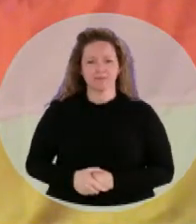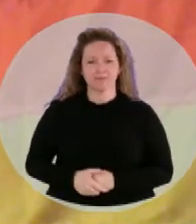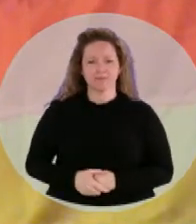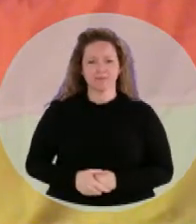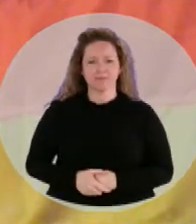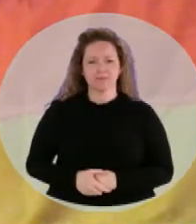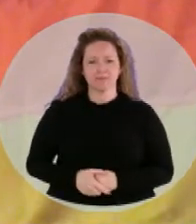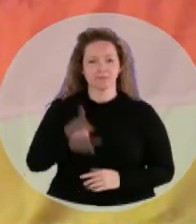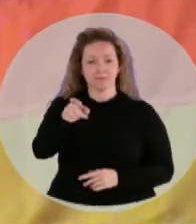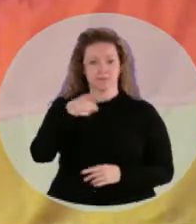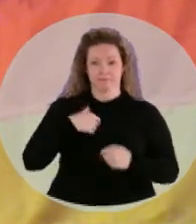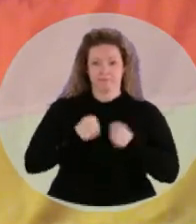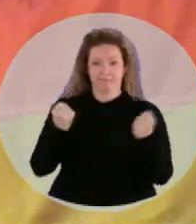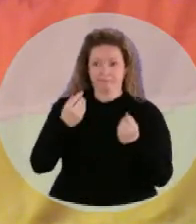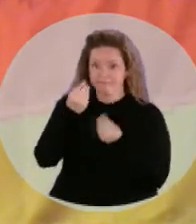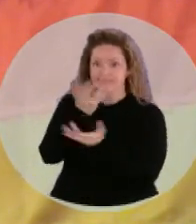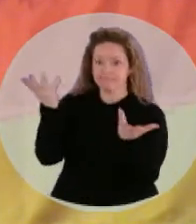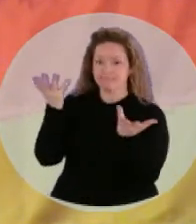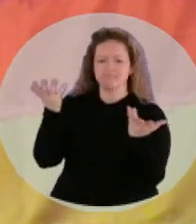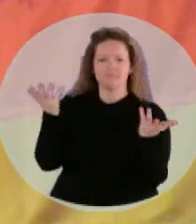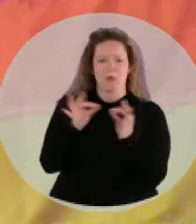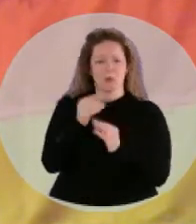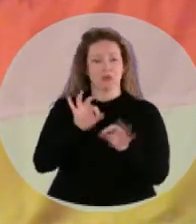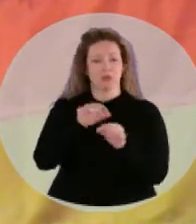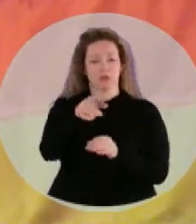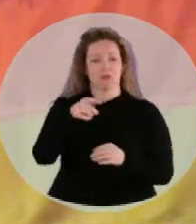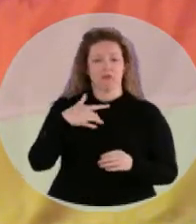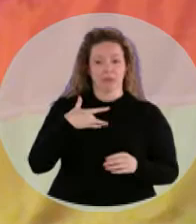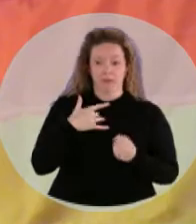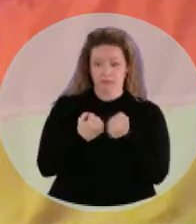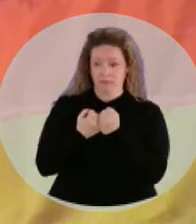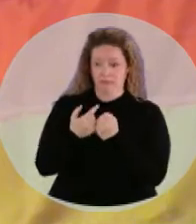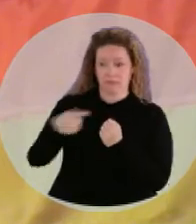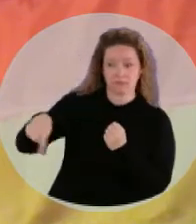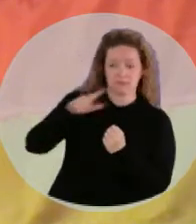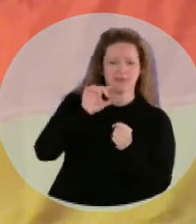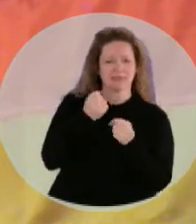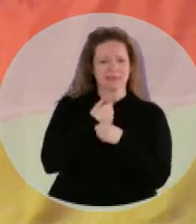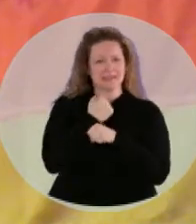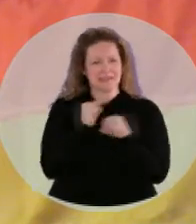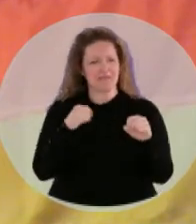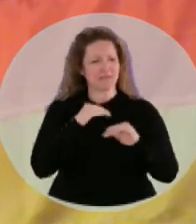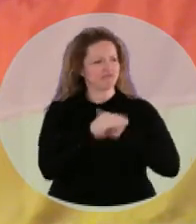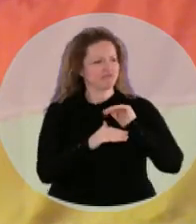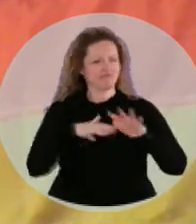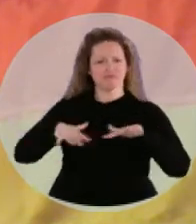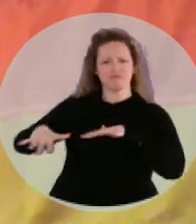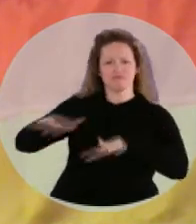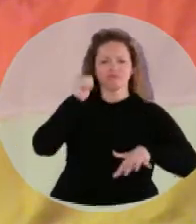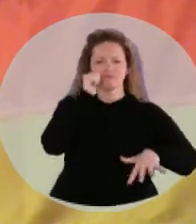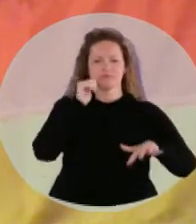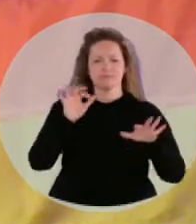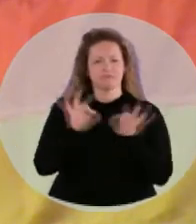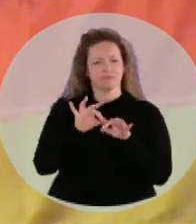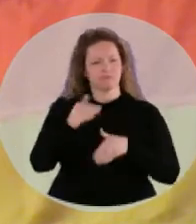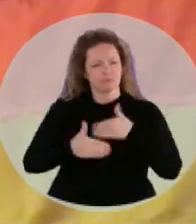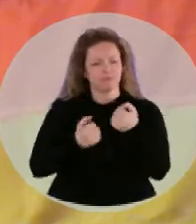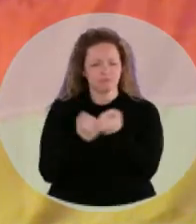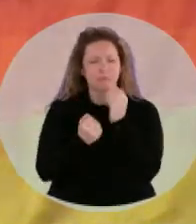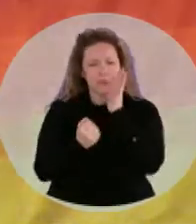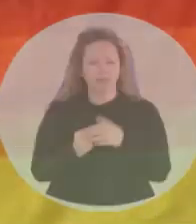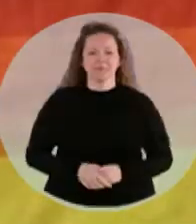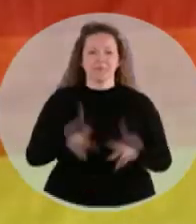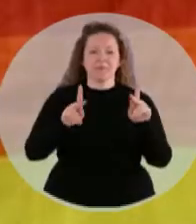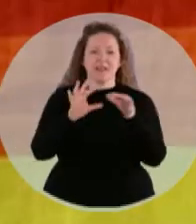speak, and if you're going to come out, make sure that you're in a safe situation and you have support